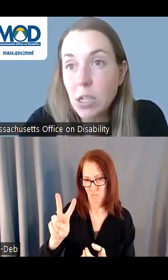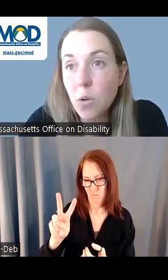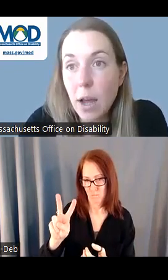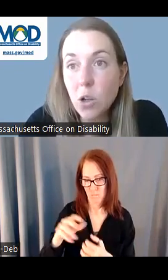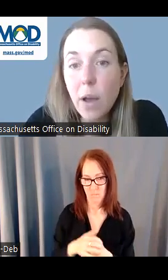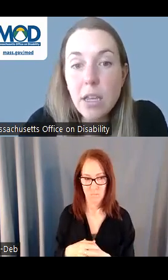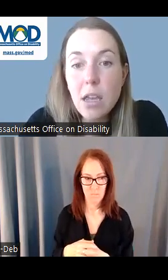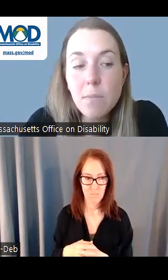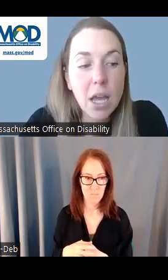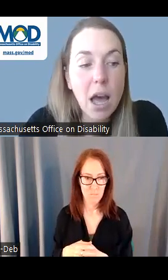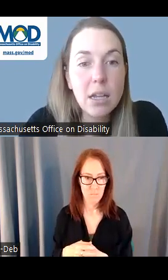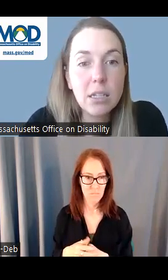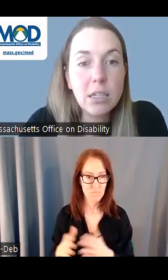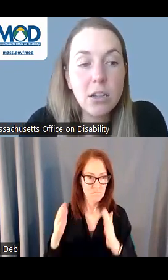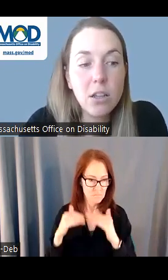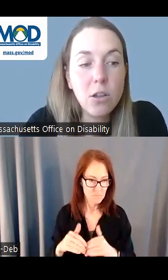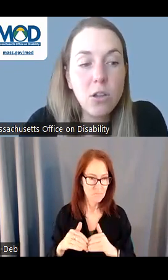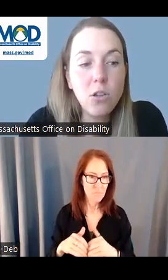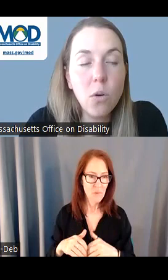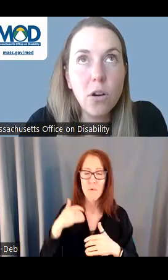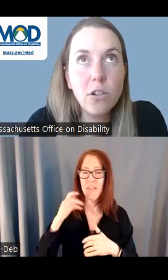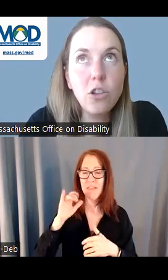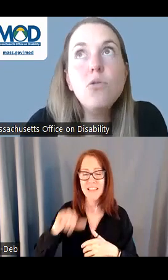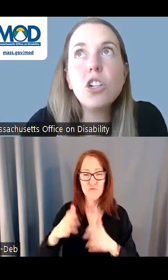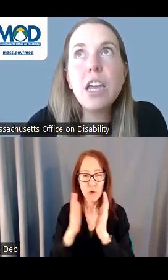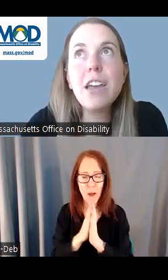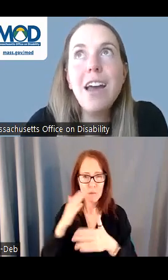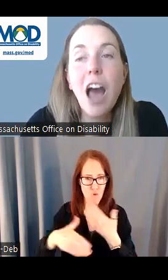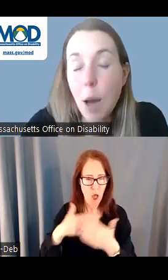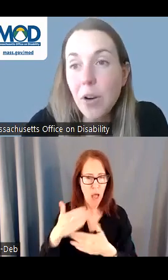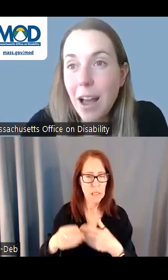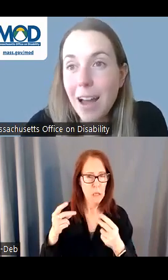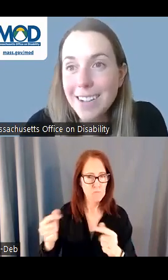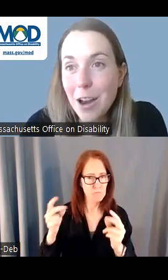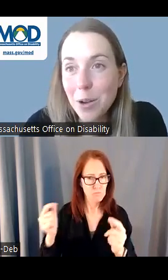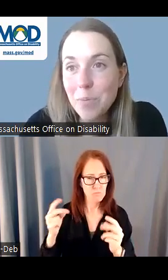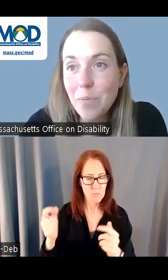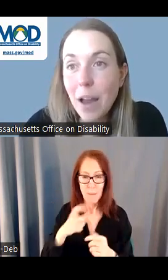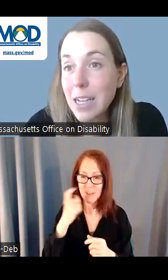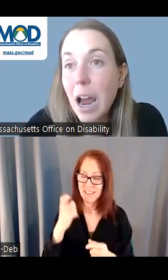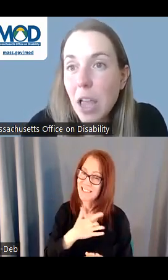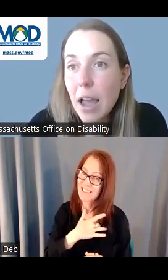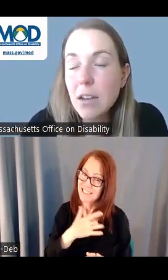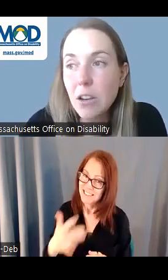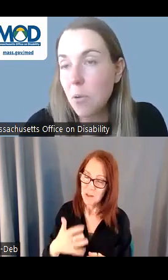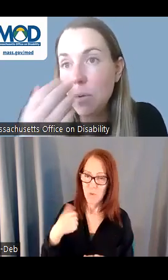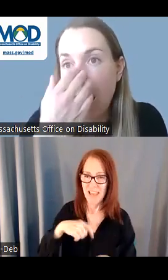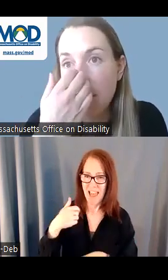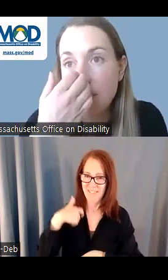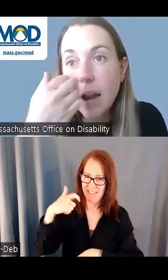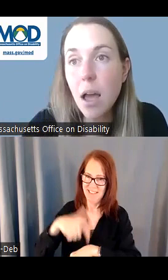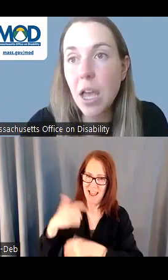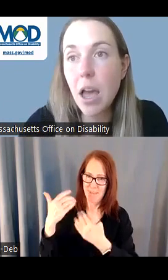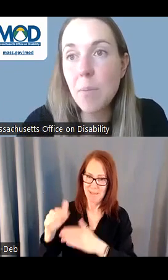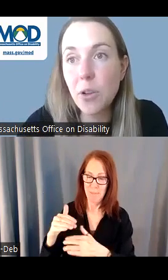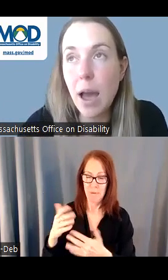Process these requests quickly because you're usually operating on a timeline. You have